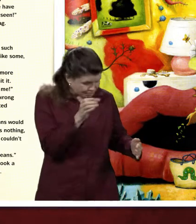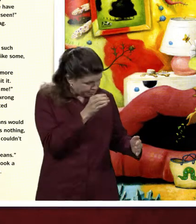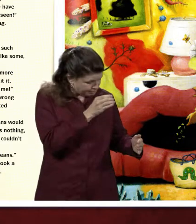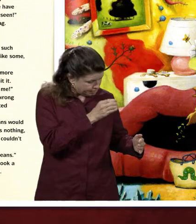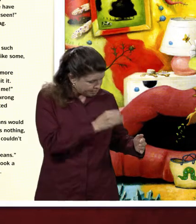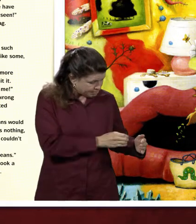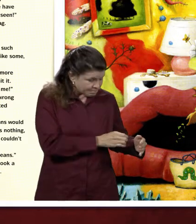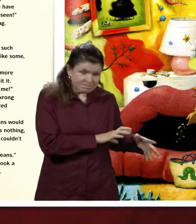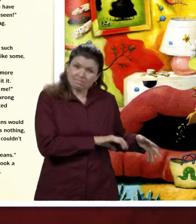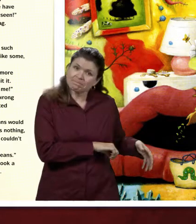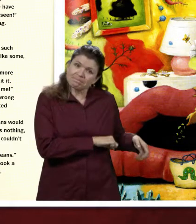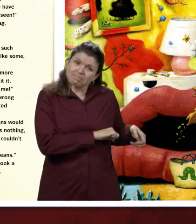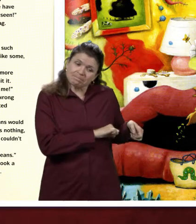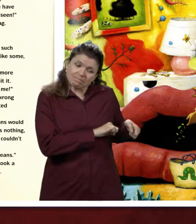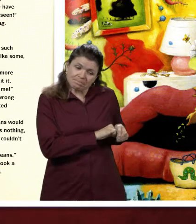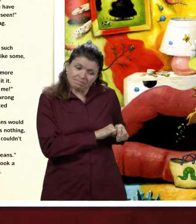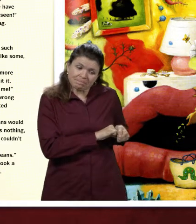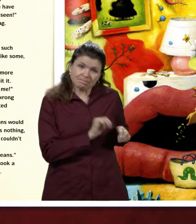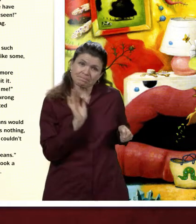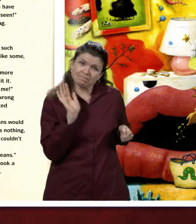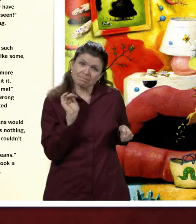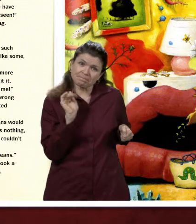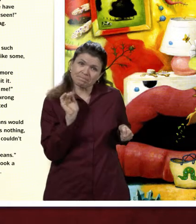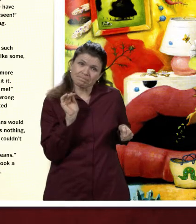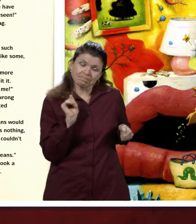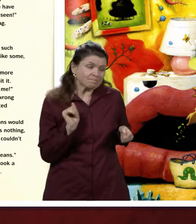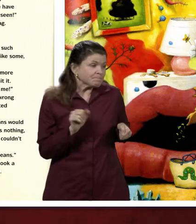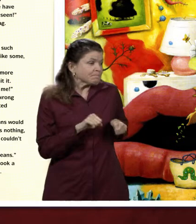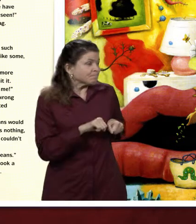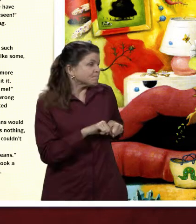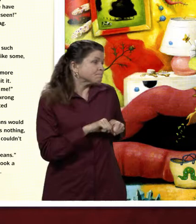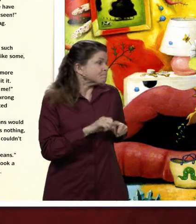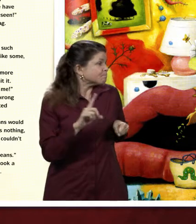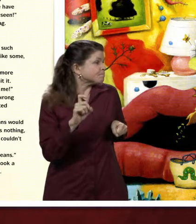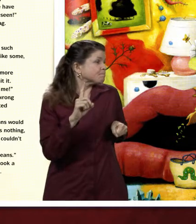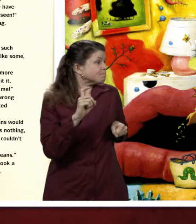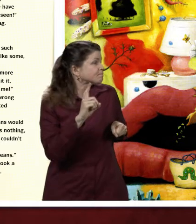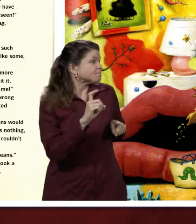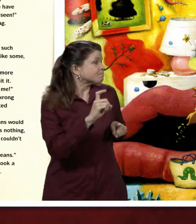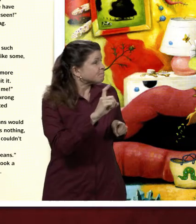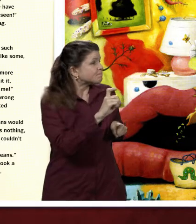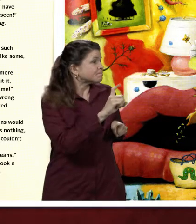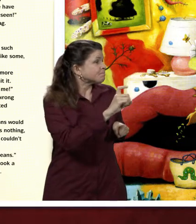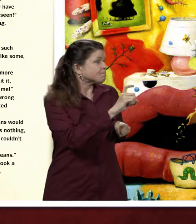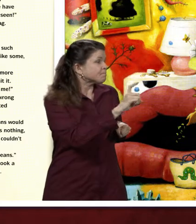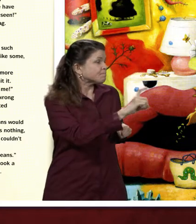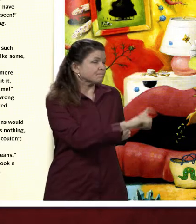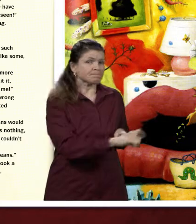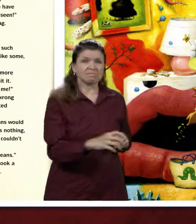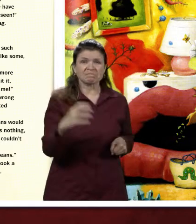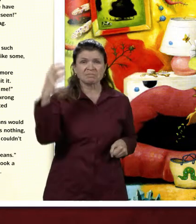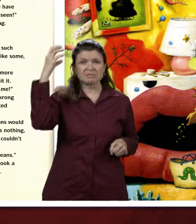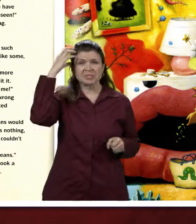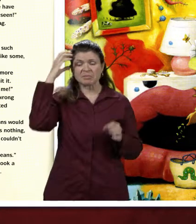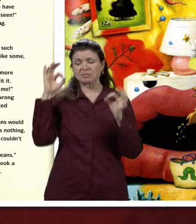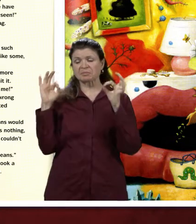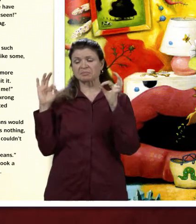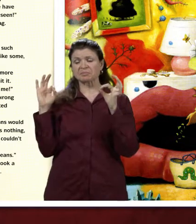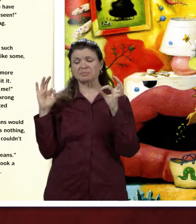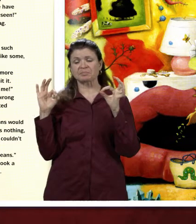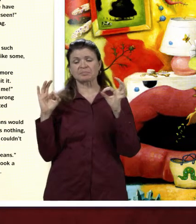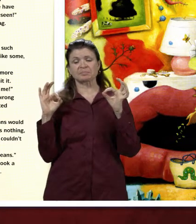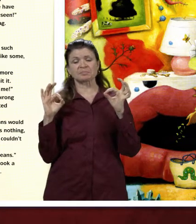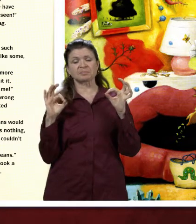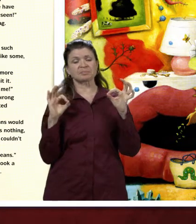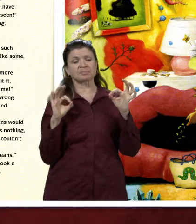Camilla watched the old woman walk away. Those beans would taste so good, and being laughed at for eating